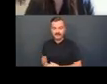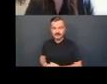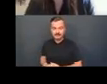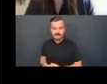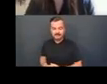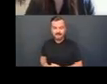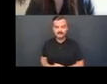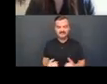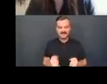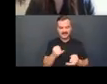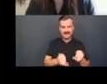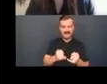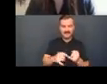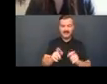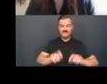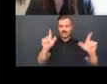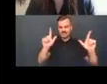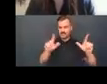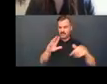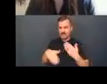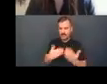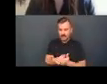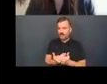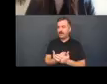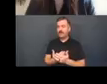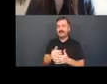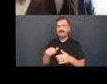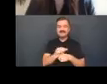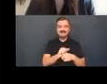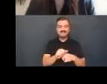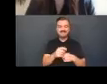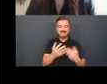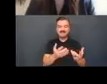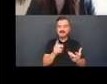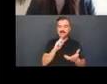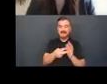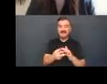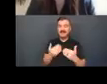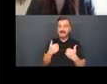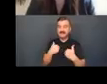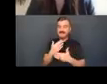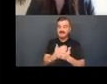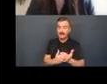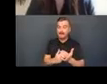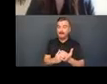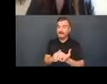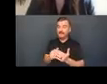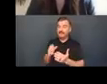Finally, virtually all telemedical practices displace at least some labor onto the users themselves.